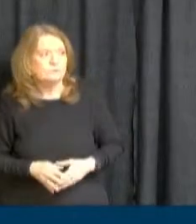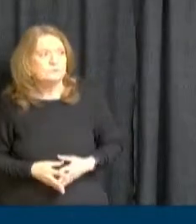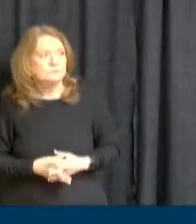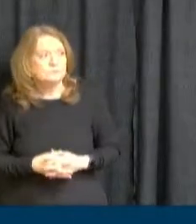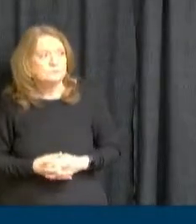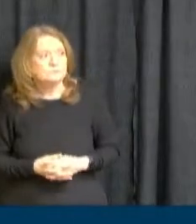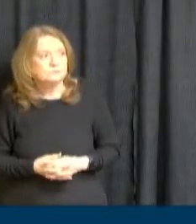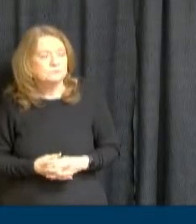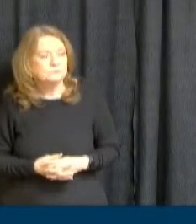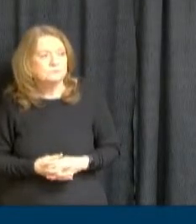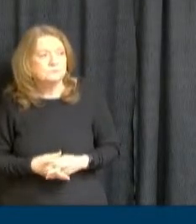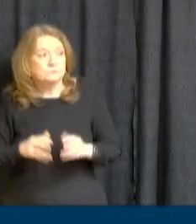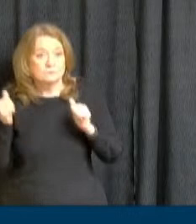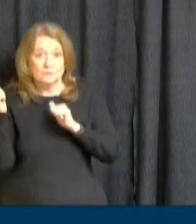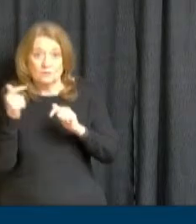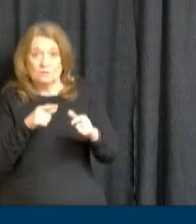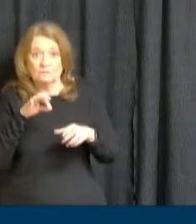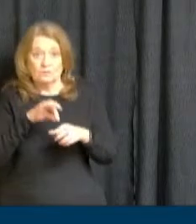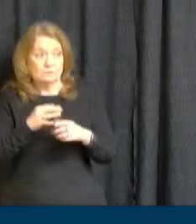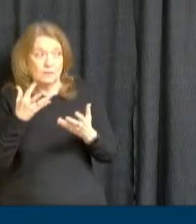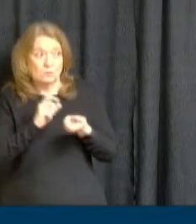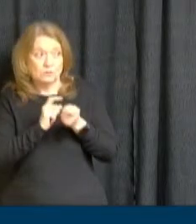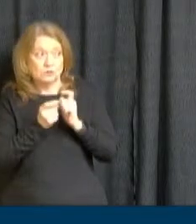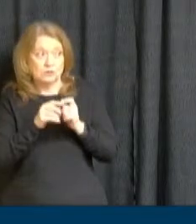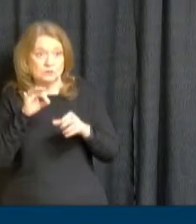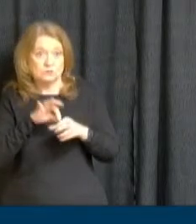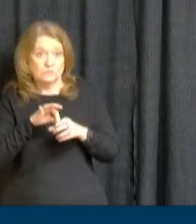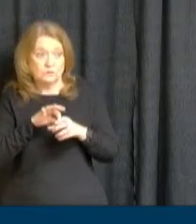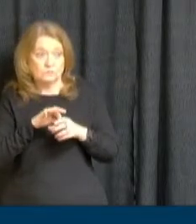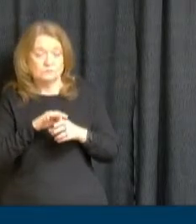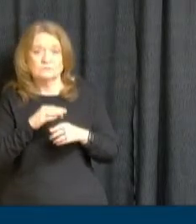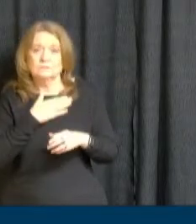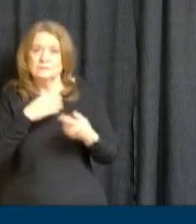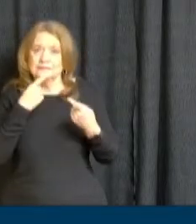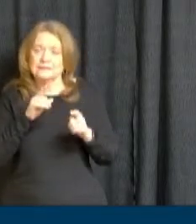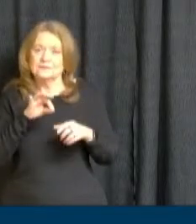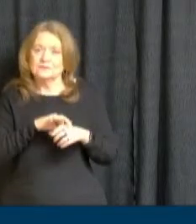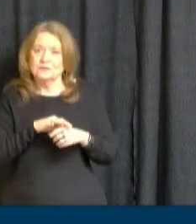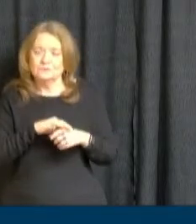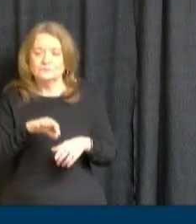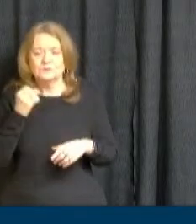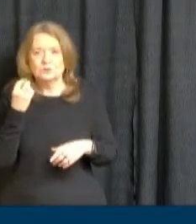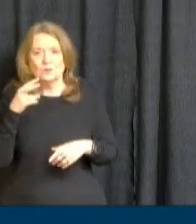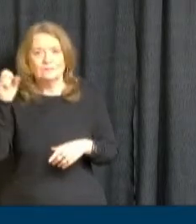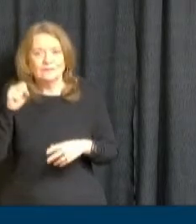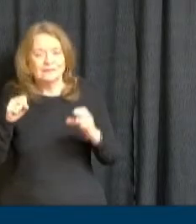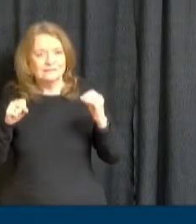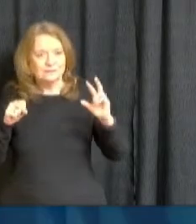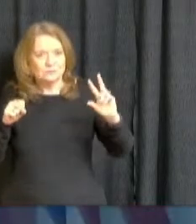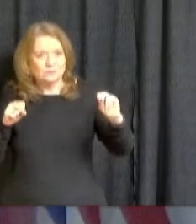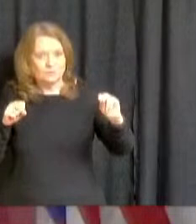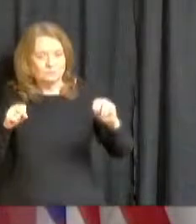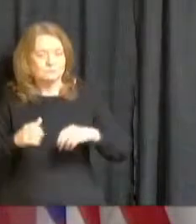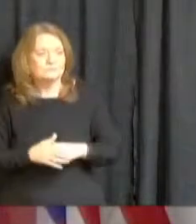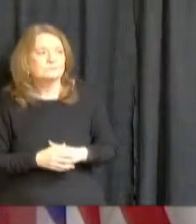your vote. Every member voted. Any member wish to change their vote? Madam Clerk, please take the vote. 12 yes, 0 no, 0 abstain. Ordinance